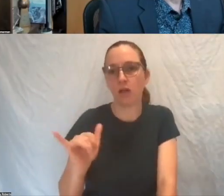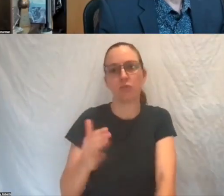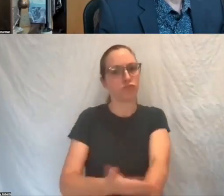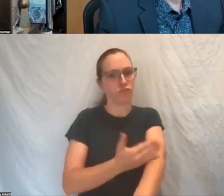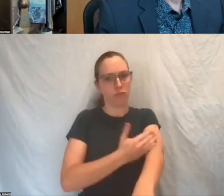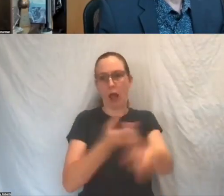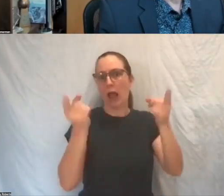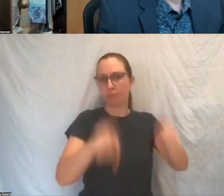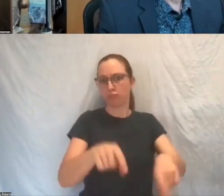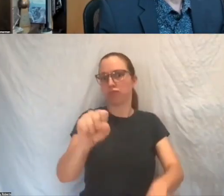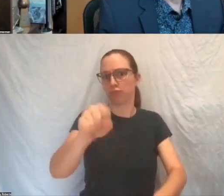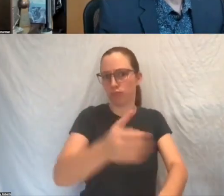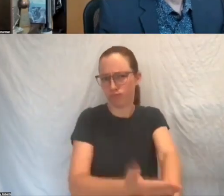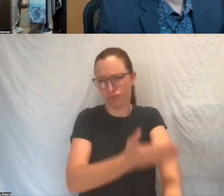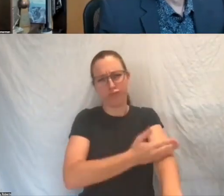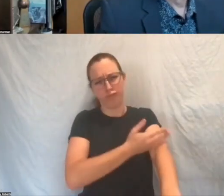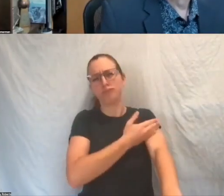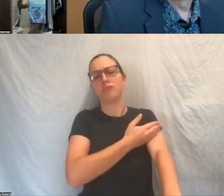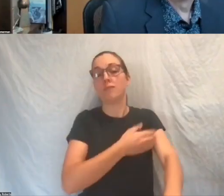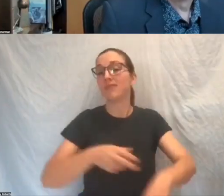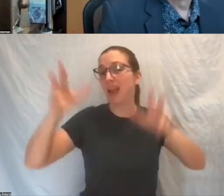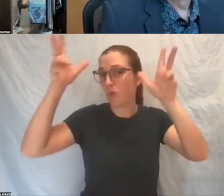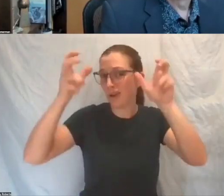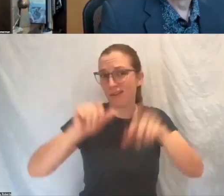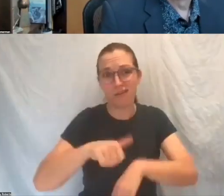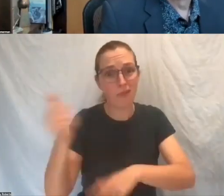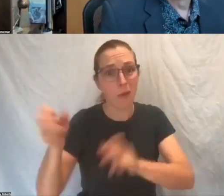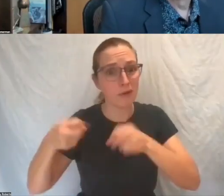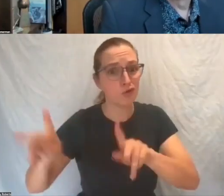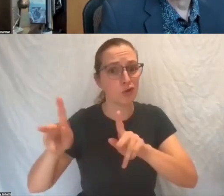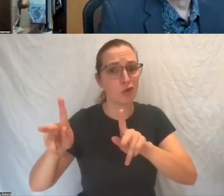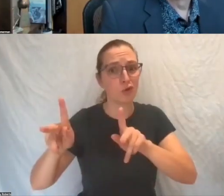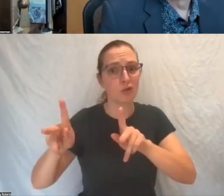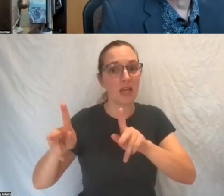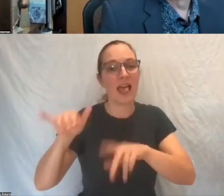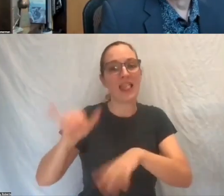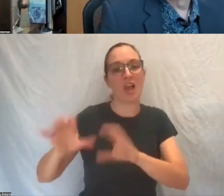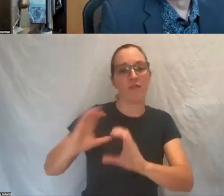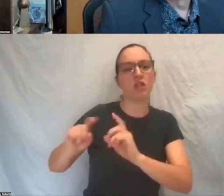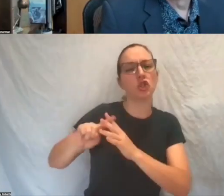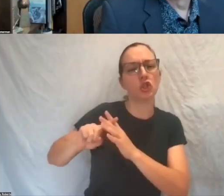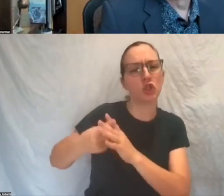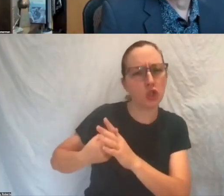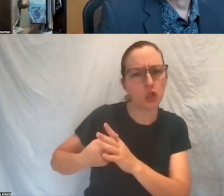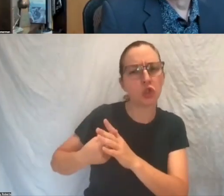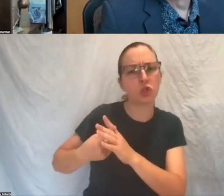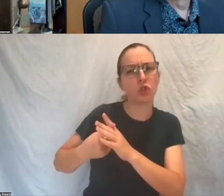think Wicked is just another opportunity to open that conversation to casting and something I've